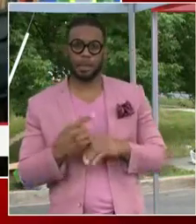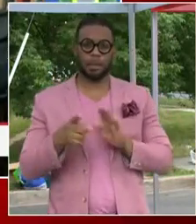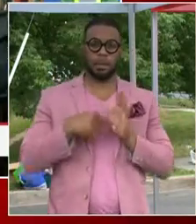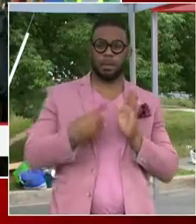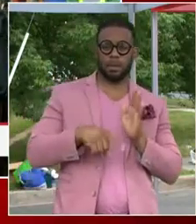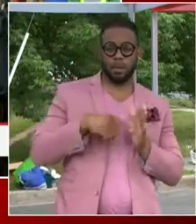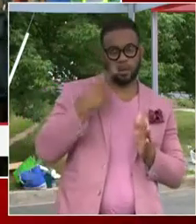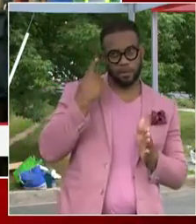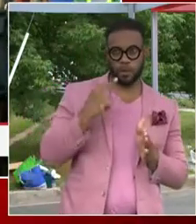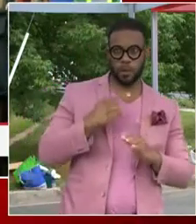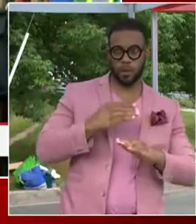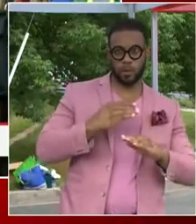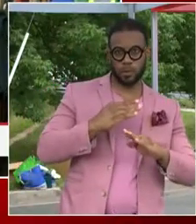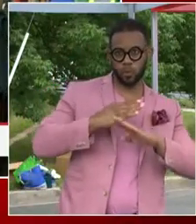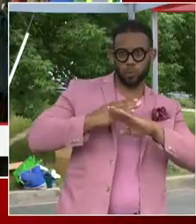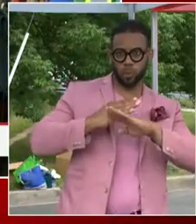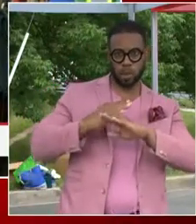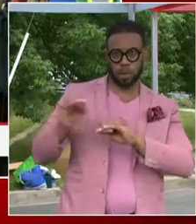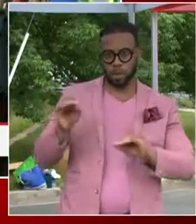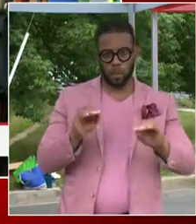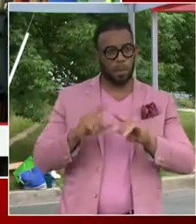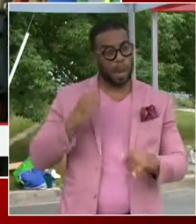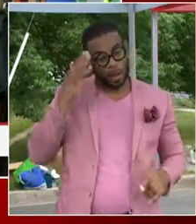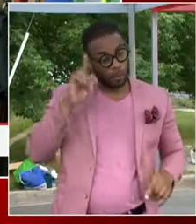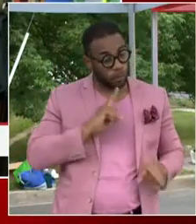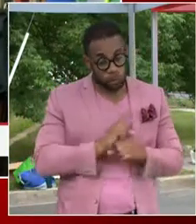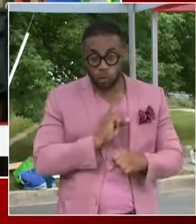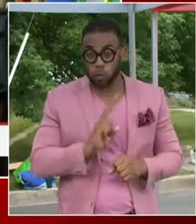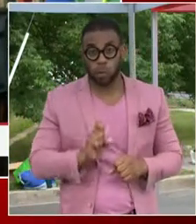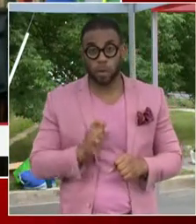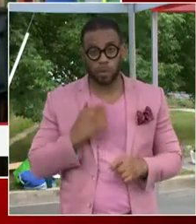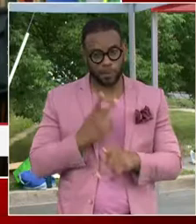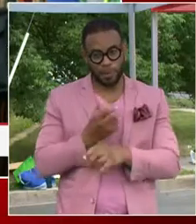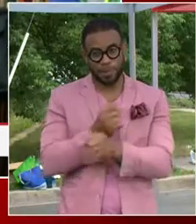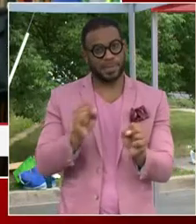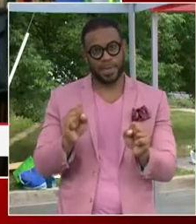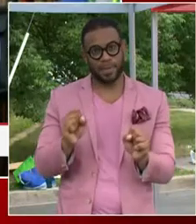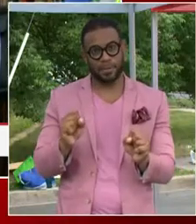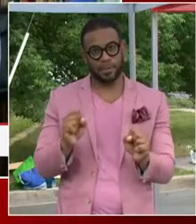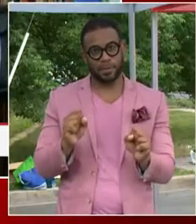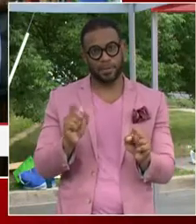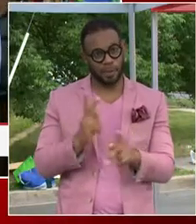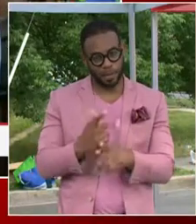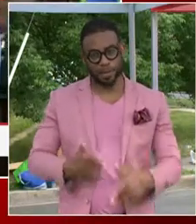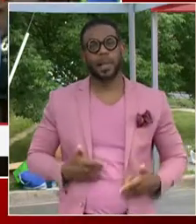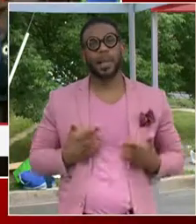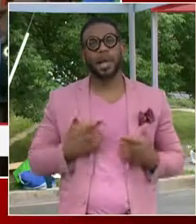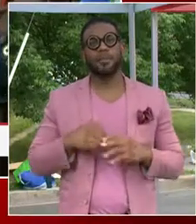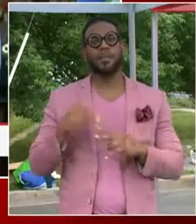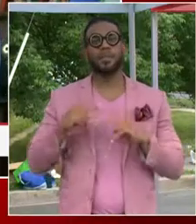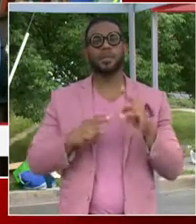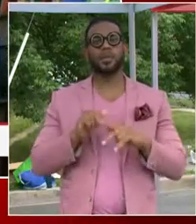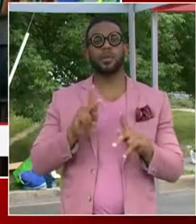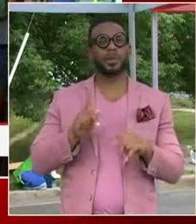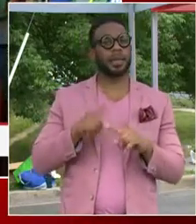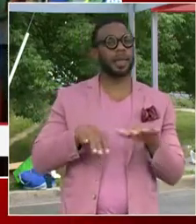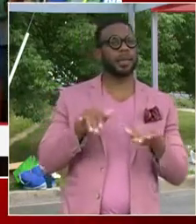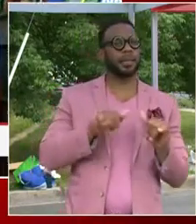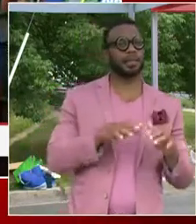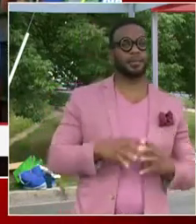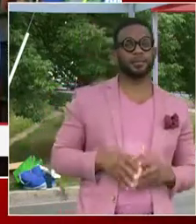criticism for restricting movements, but I know for sure that we kept people alive in a facility where people can't